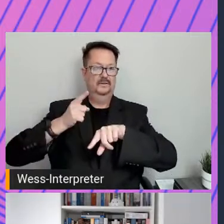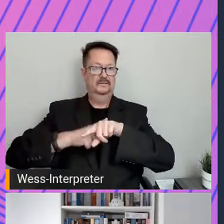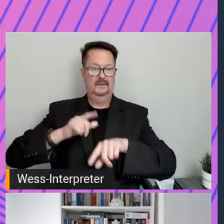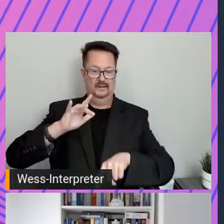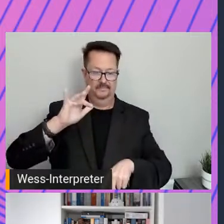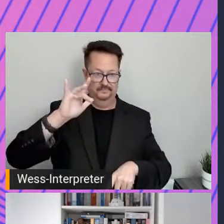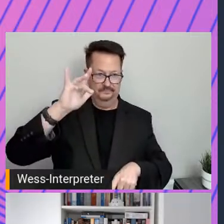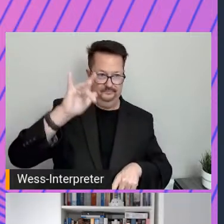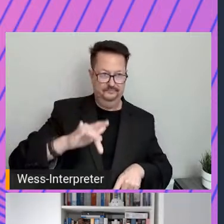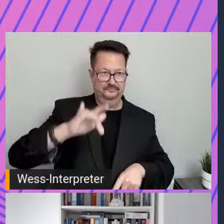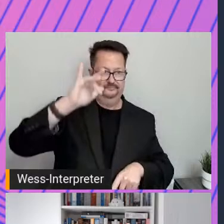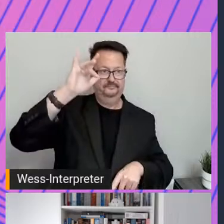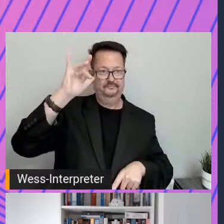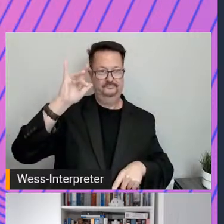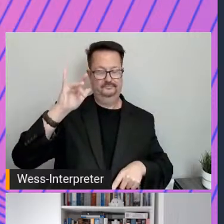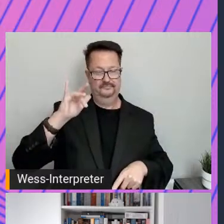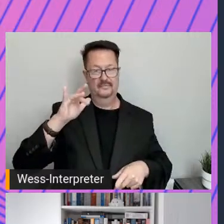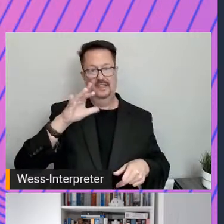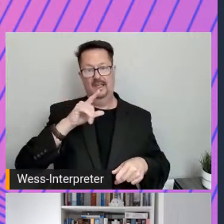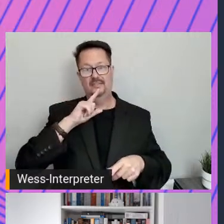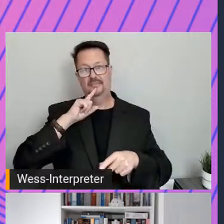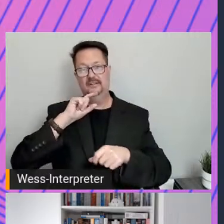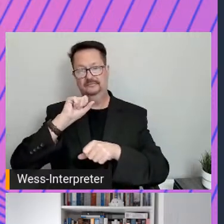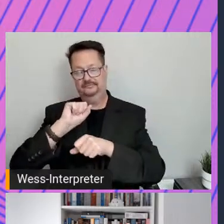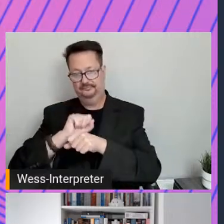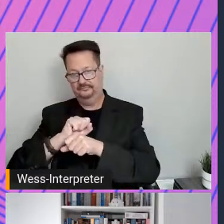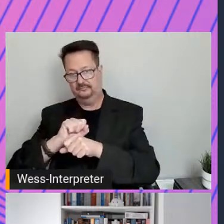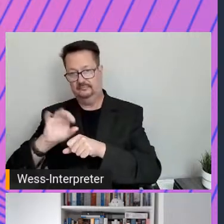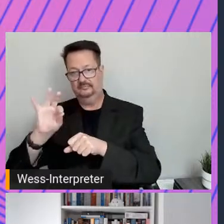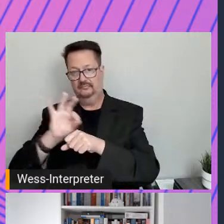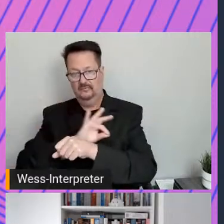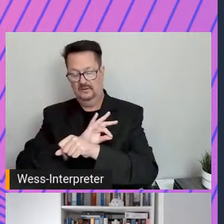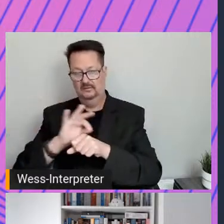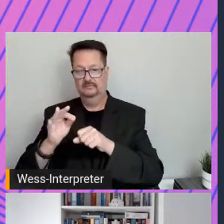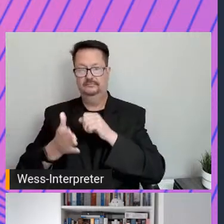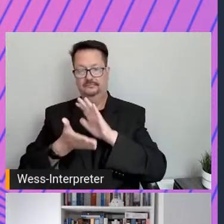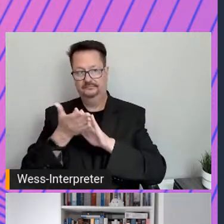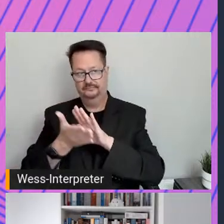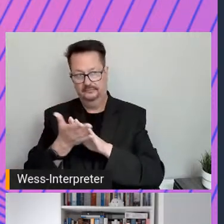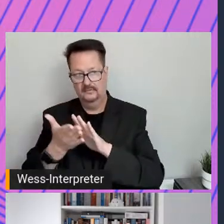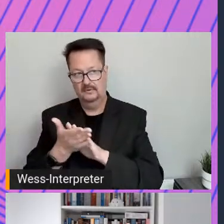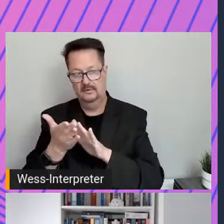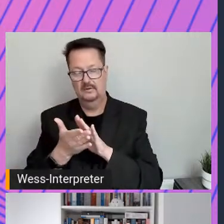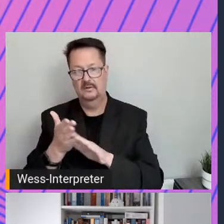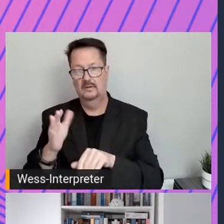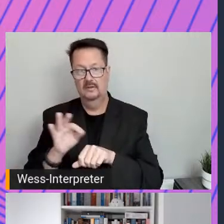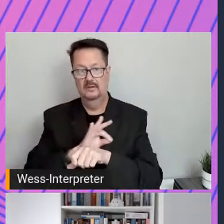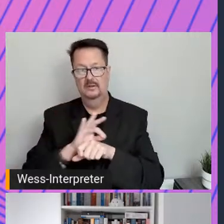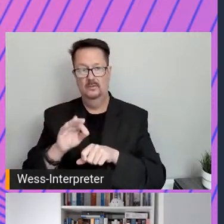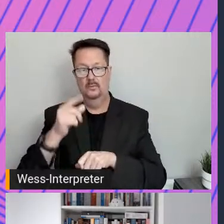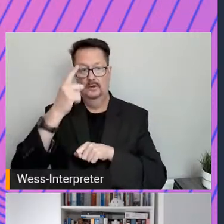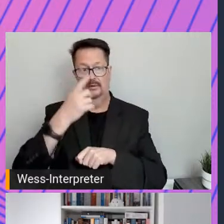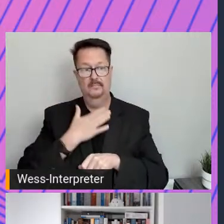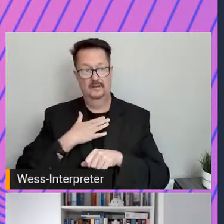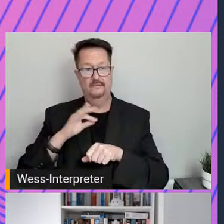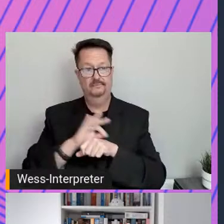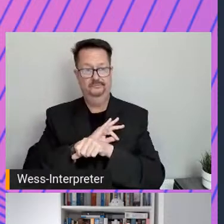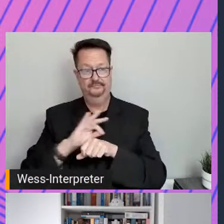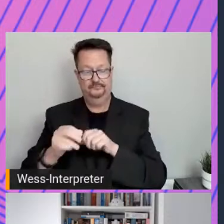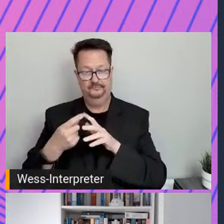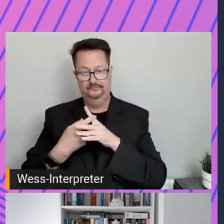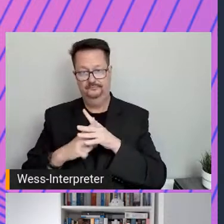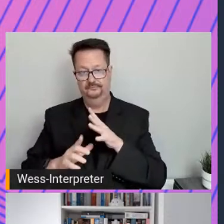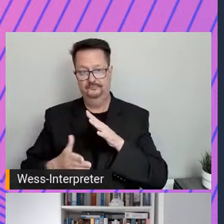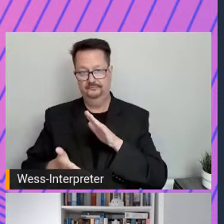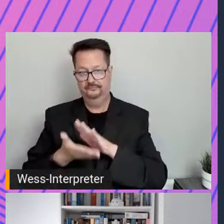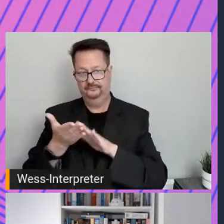the amount of time that the actual function invocation runs. So here, when my function is starting up with the cold start,